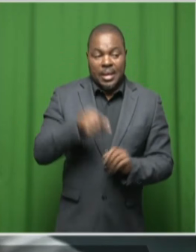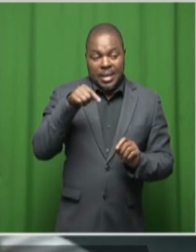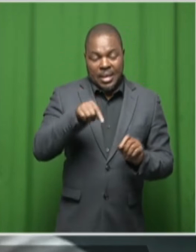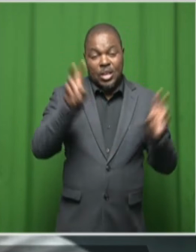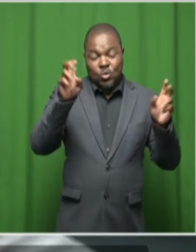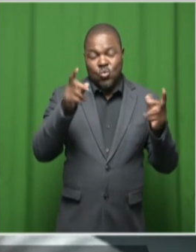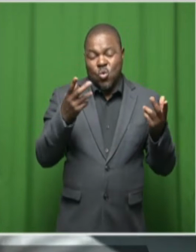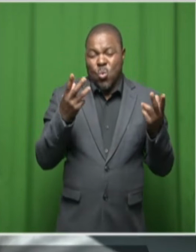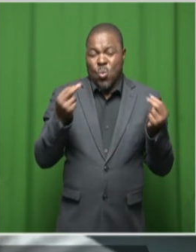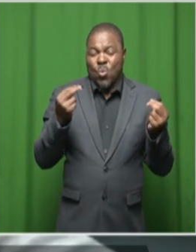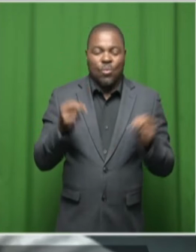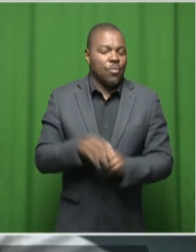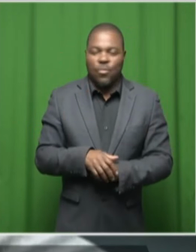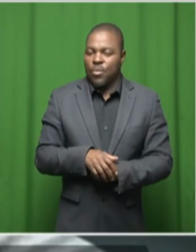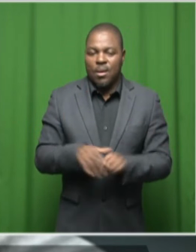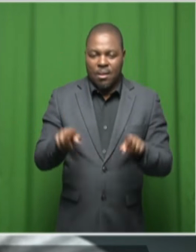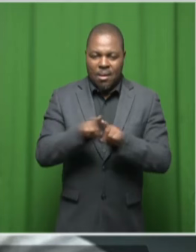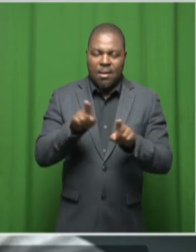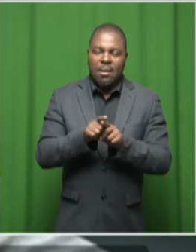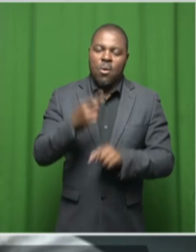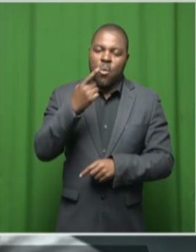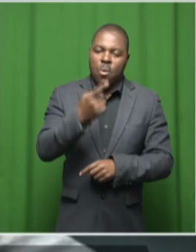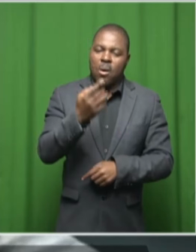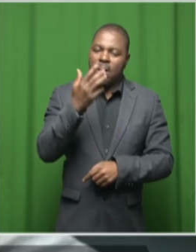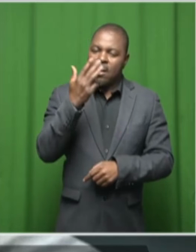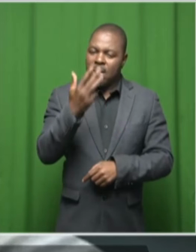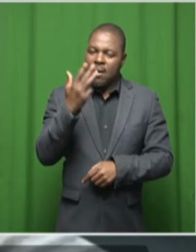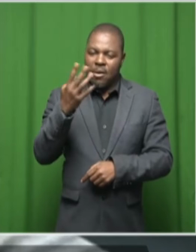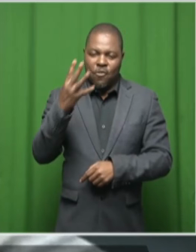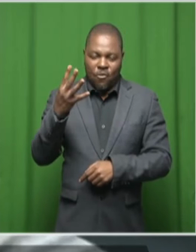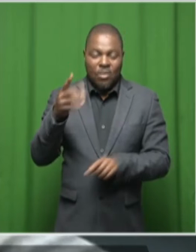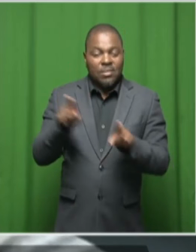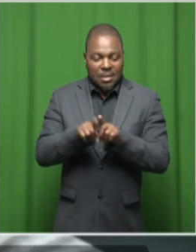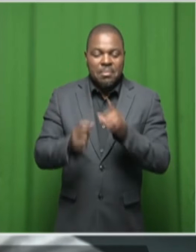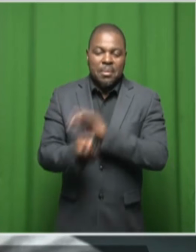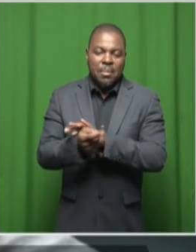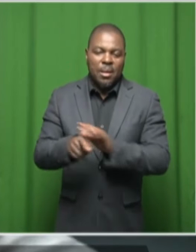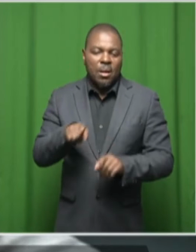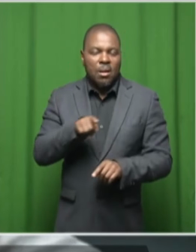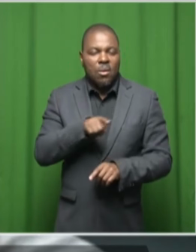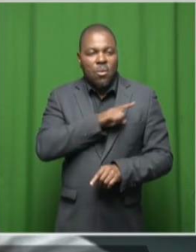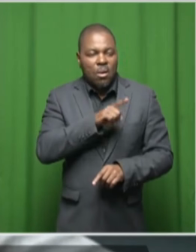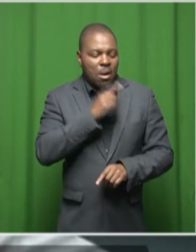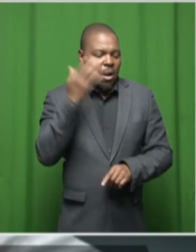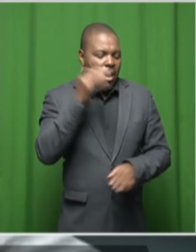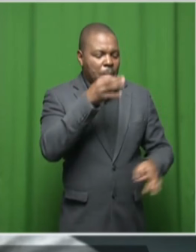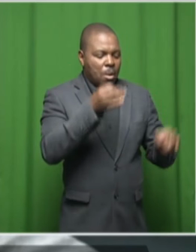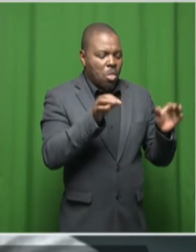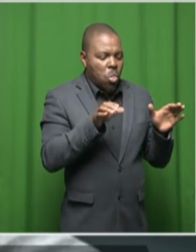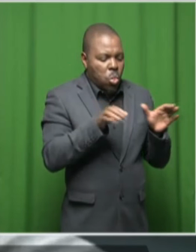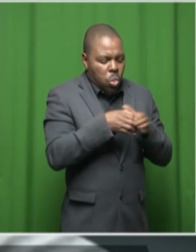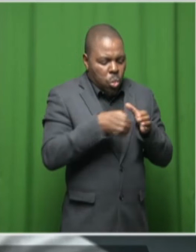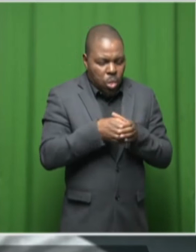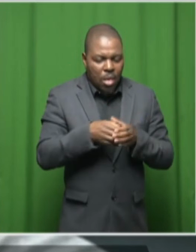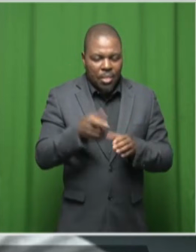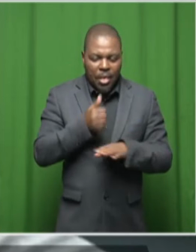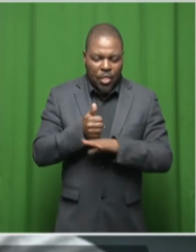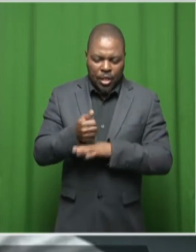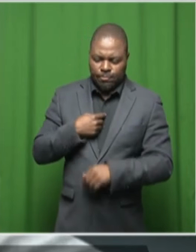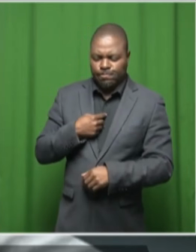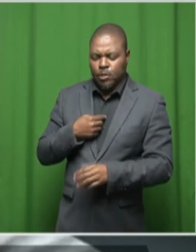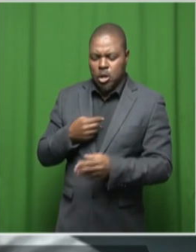thing, right? This is exactly what happened in 1994 as well, where various smaller parties were constantly threatening to leave